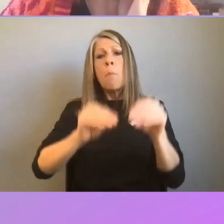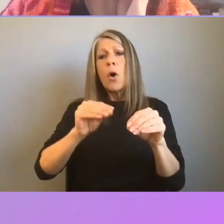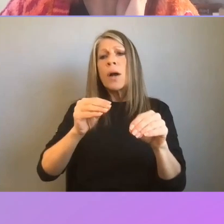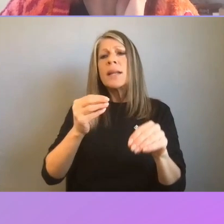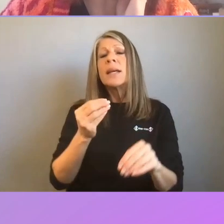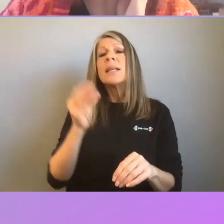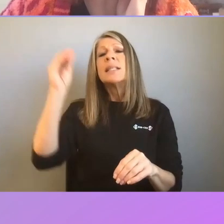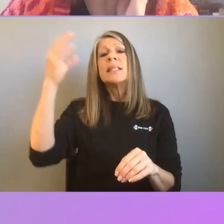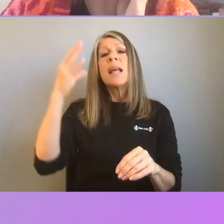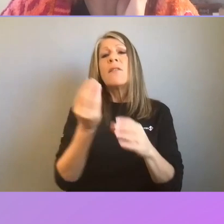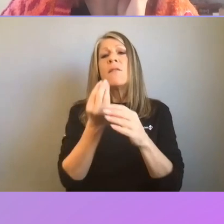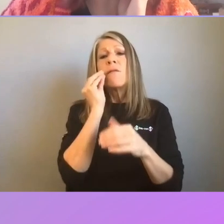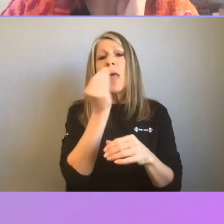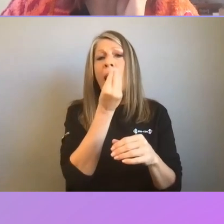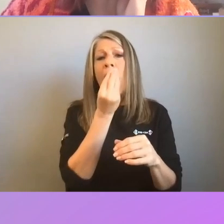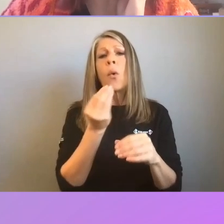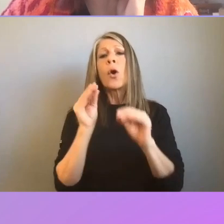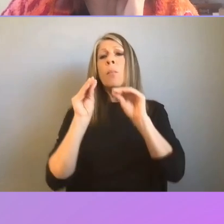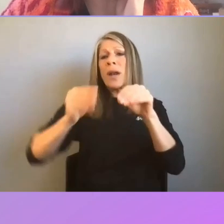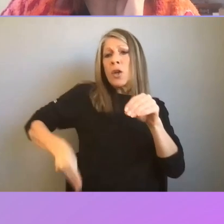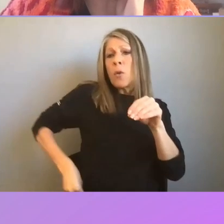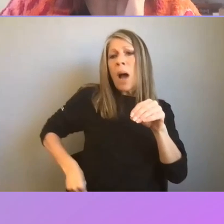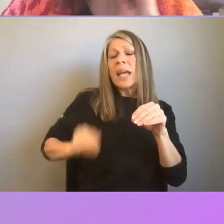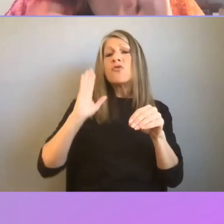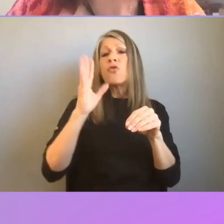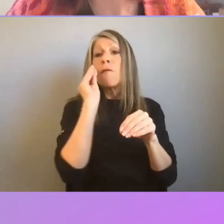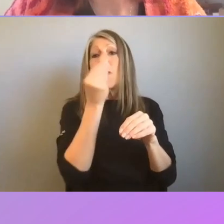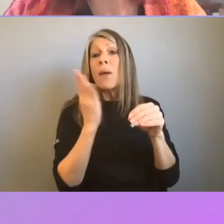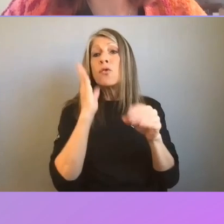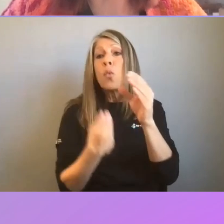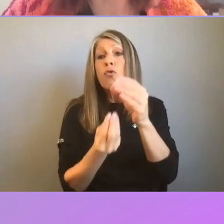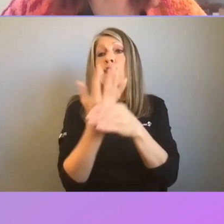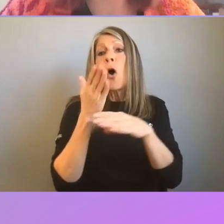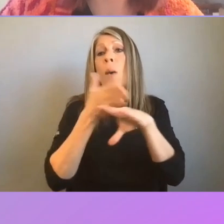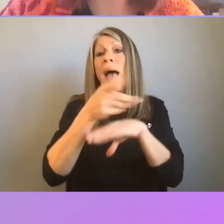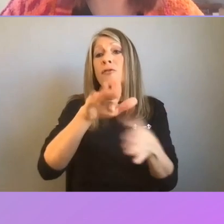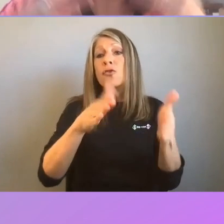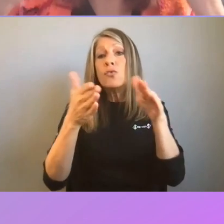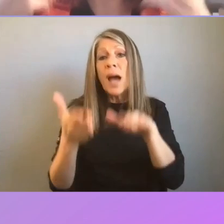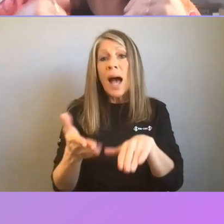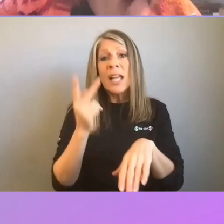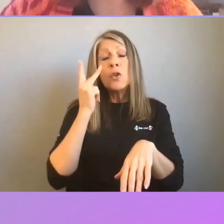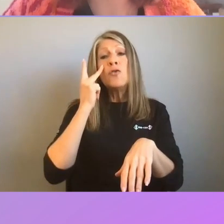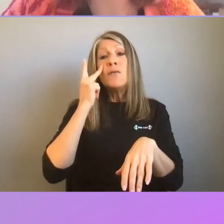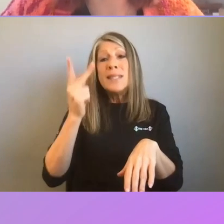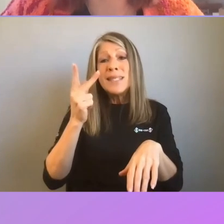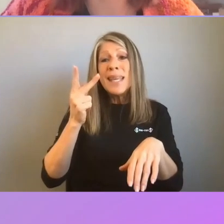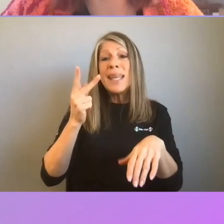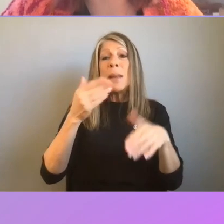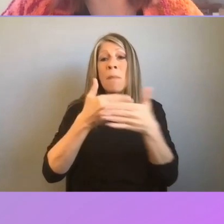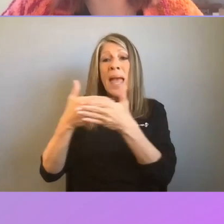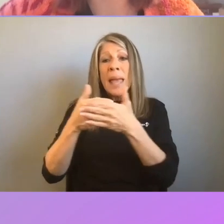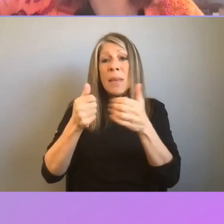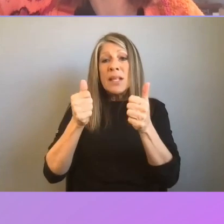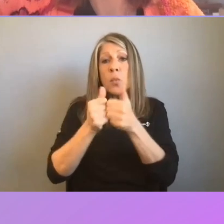so they will grow on Ukrainian land after you die. And then We've seen babies with full-on face masks when